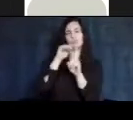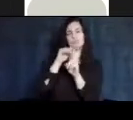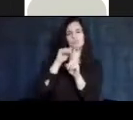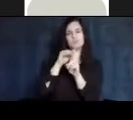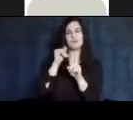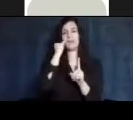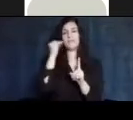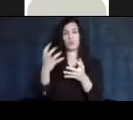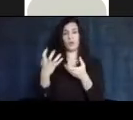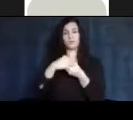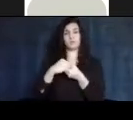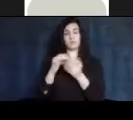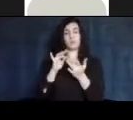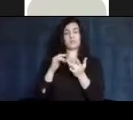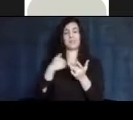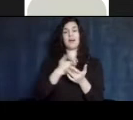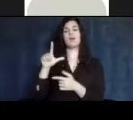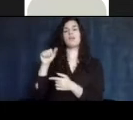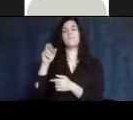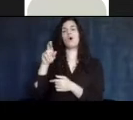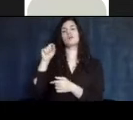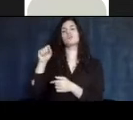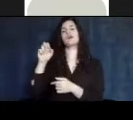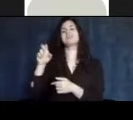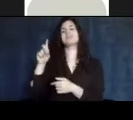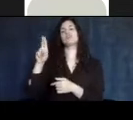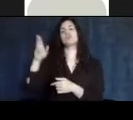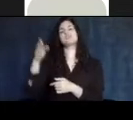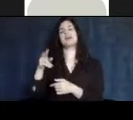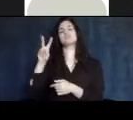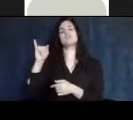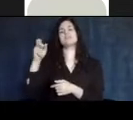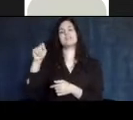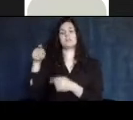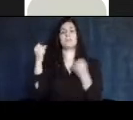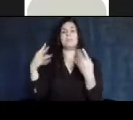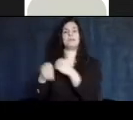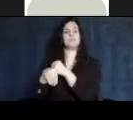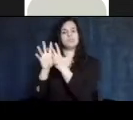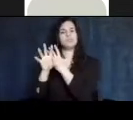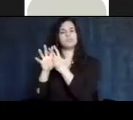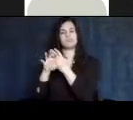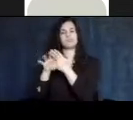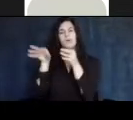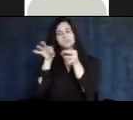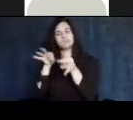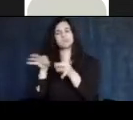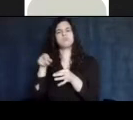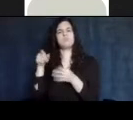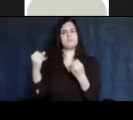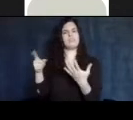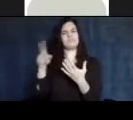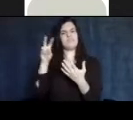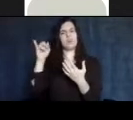us, please go to lamar.edu/visits. We do have a lot of virtual things, experiences going on right now. I know Admitted